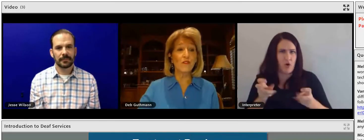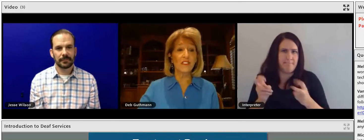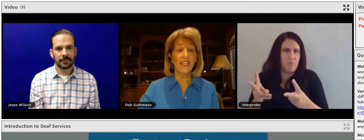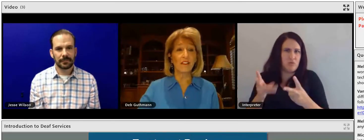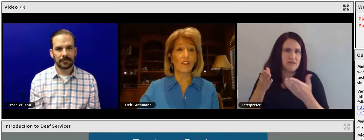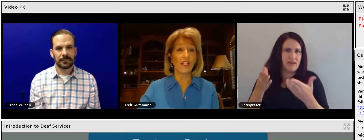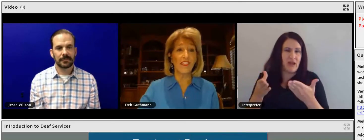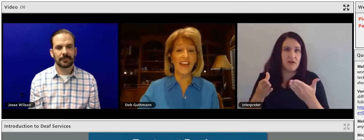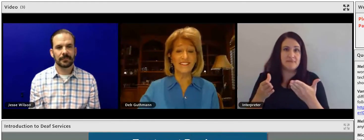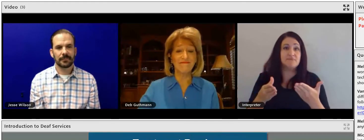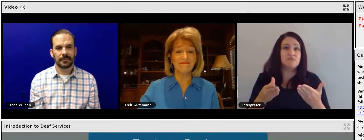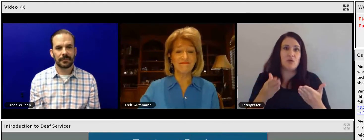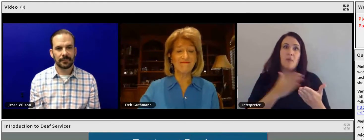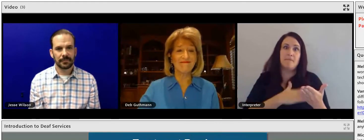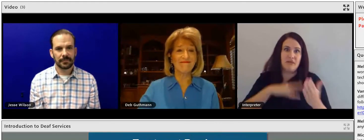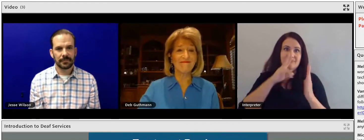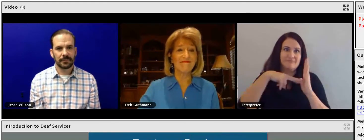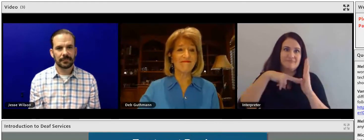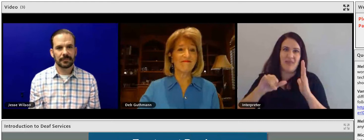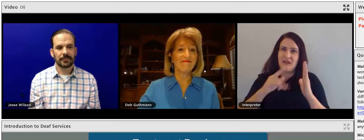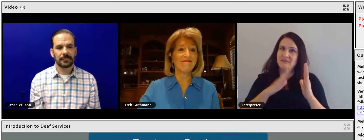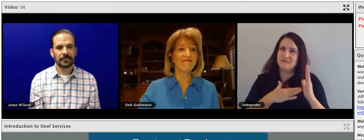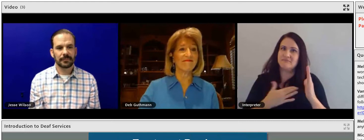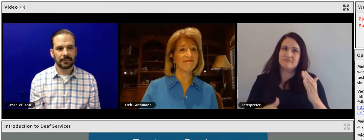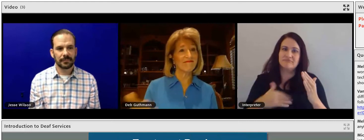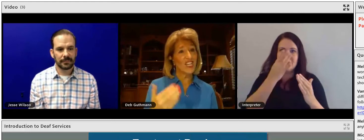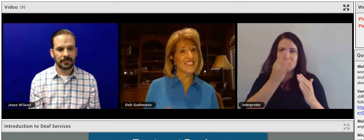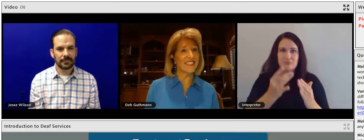I would welcome you to take a look at that.